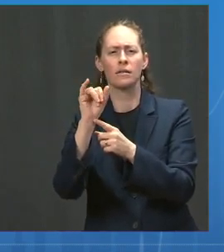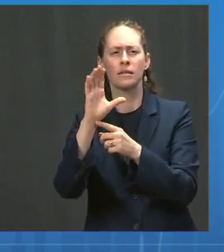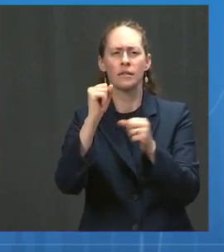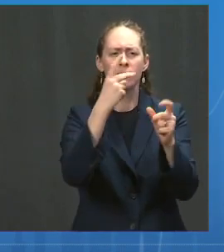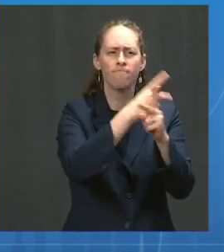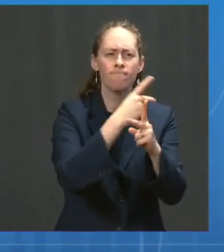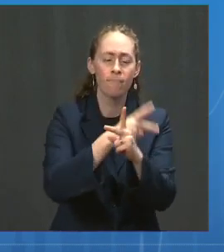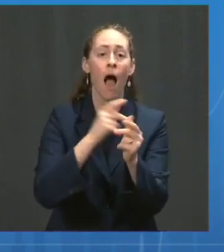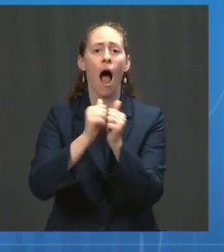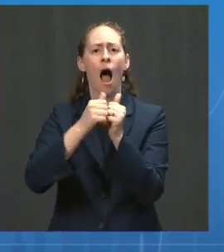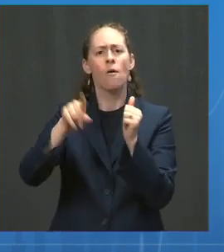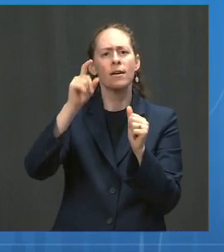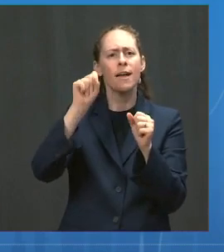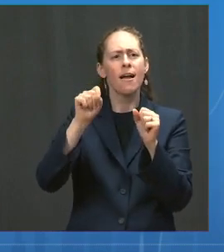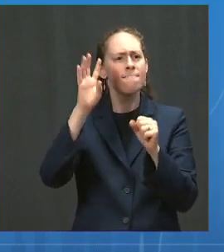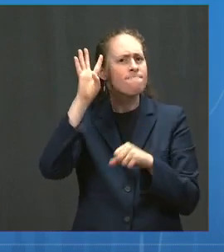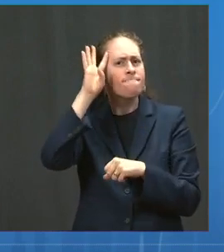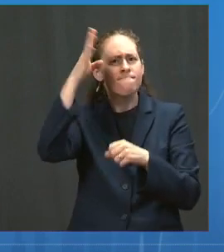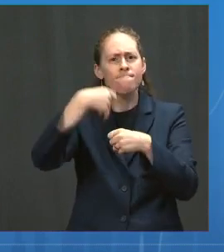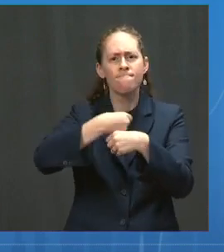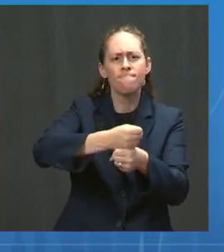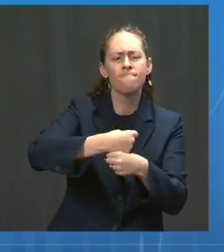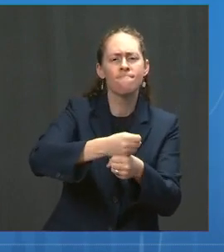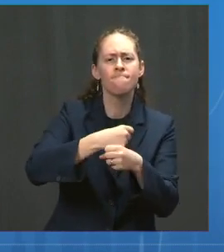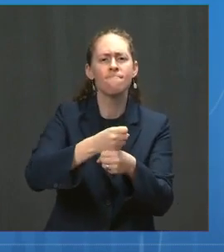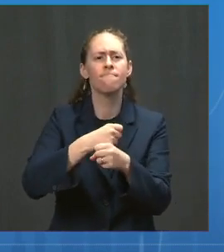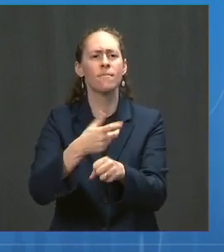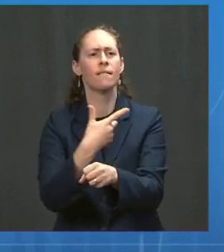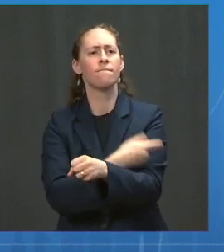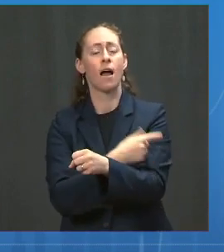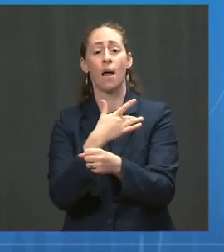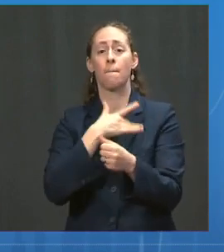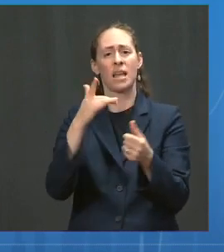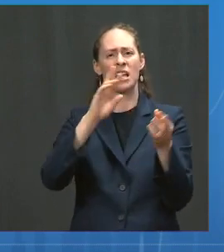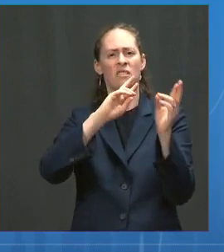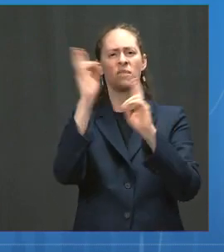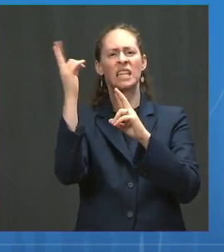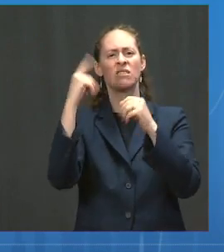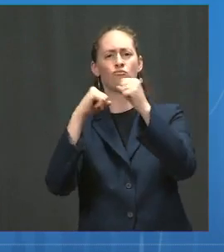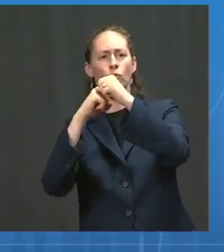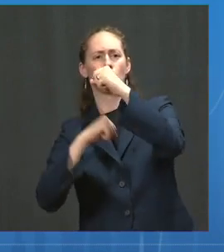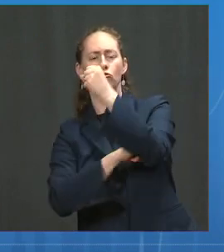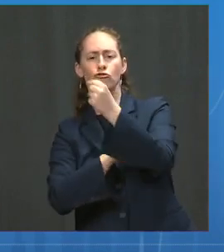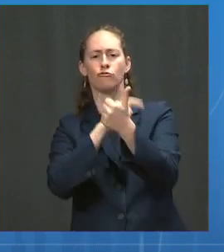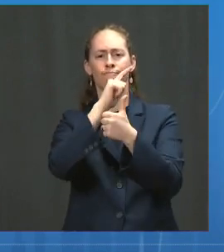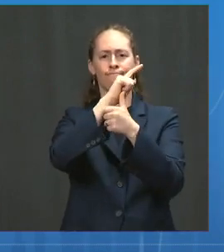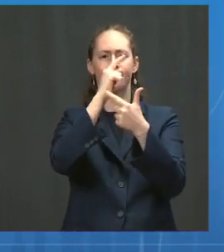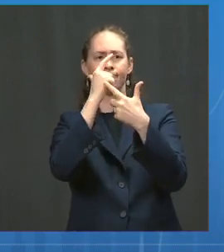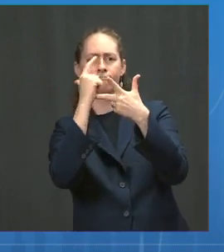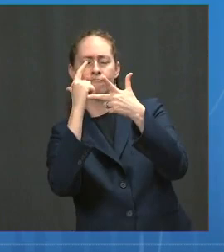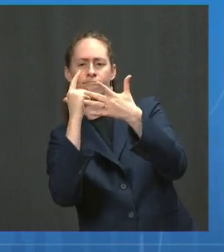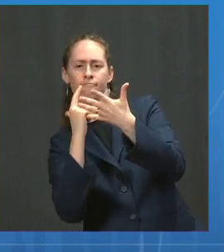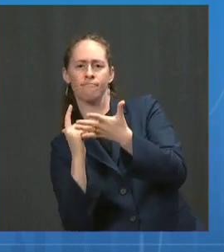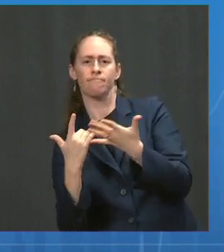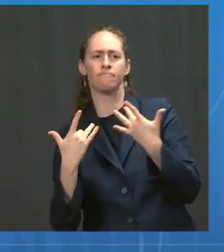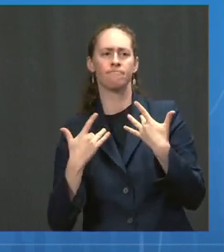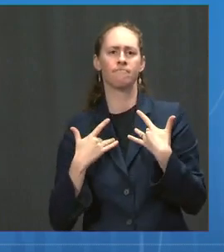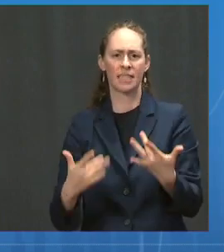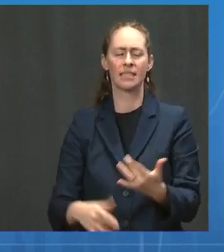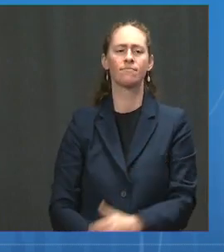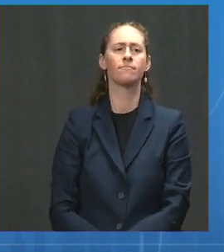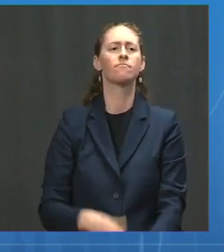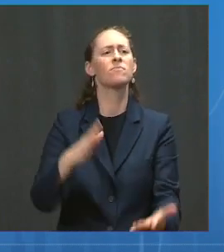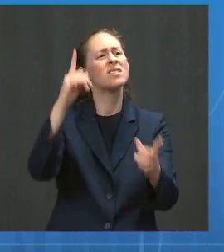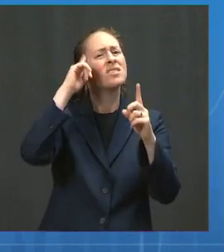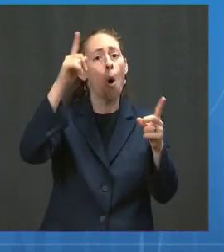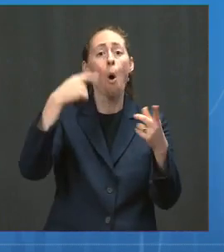to do, you do it in a sequential fashion. In other words, in order not to waste money, as it were,